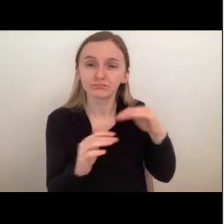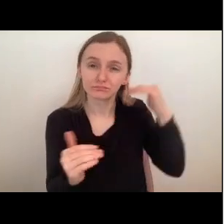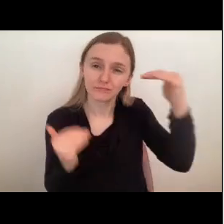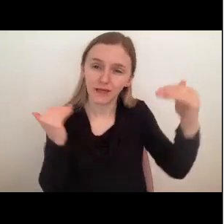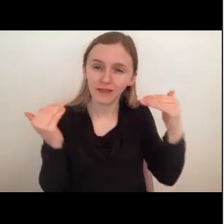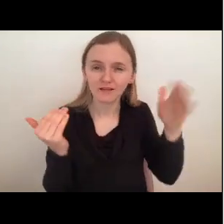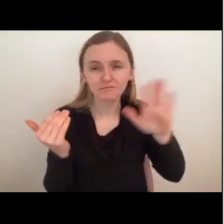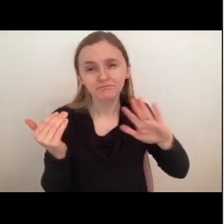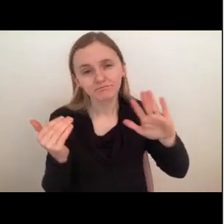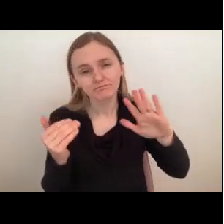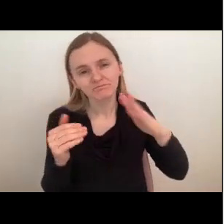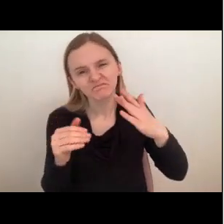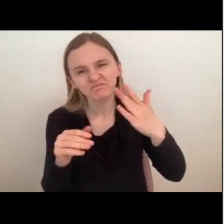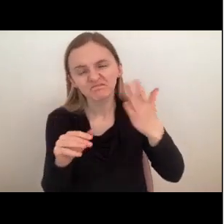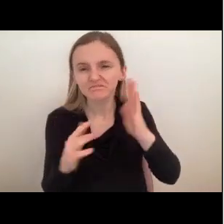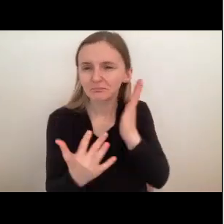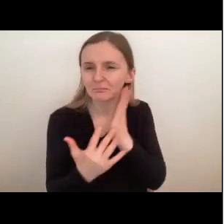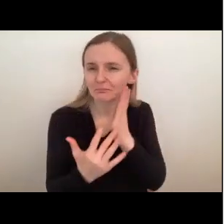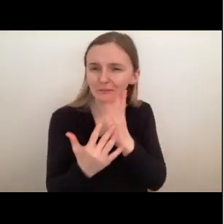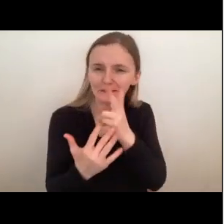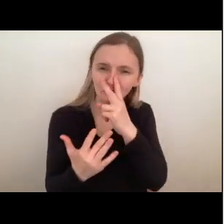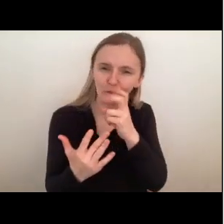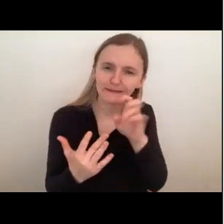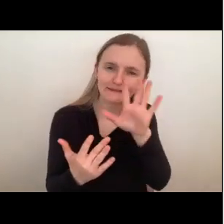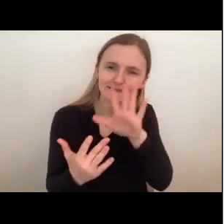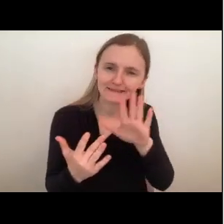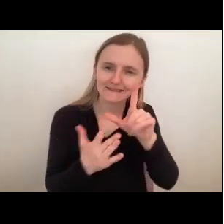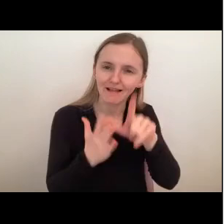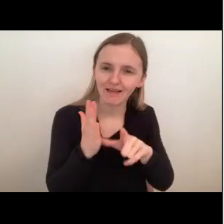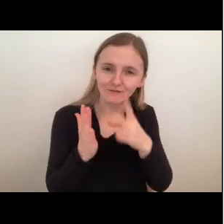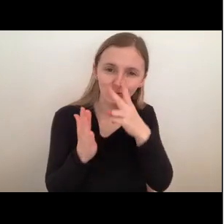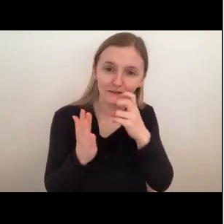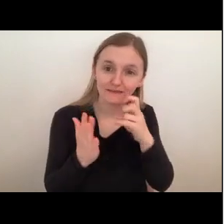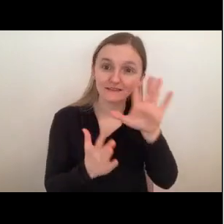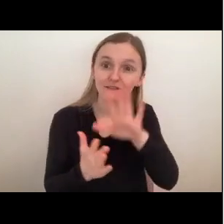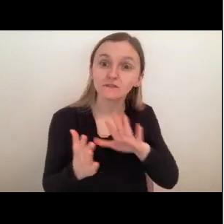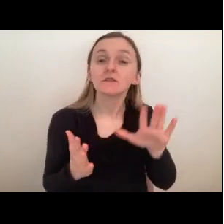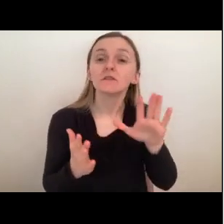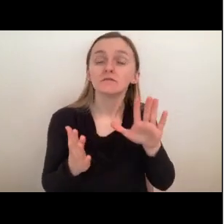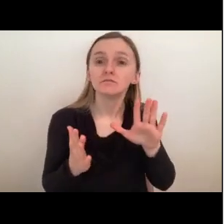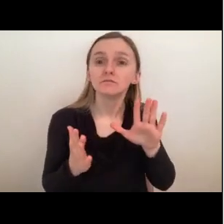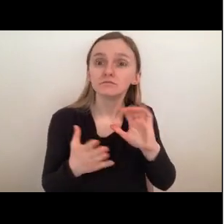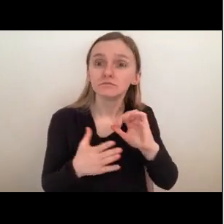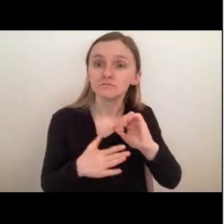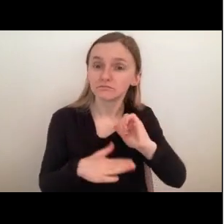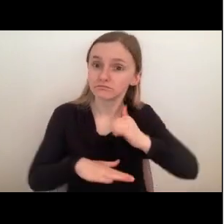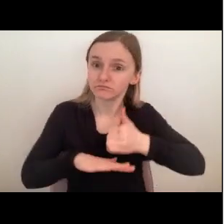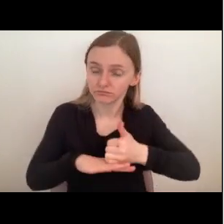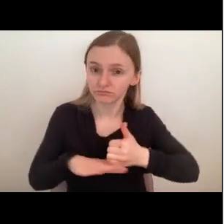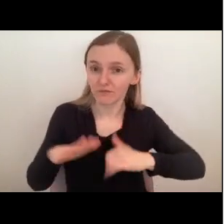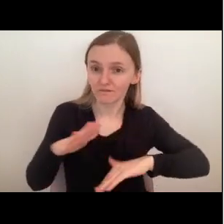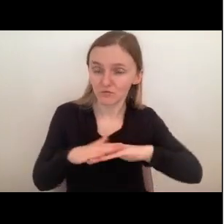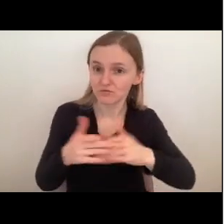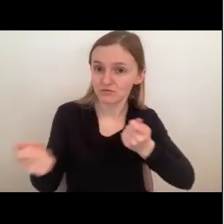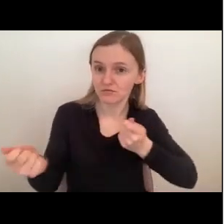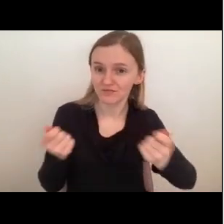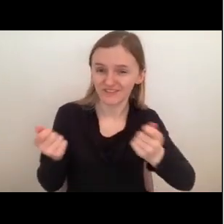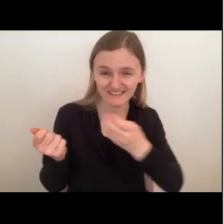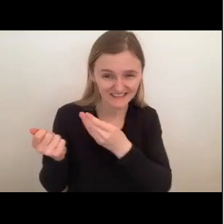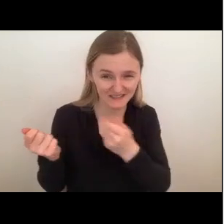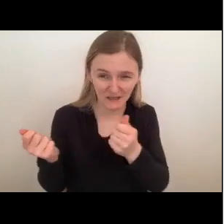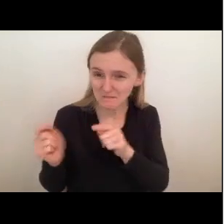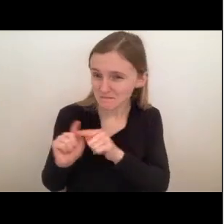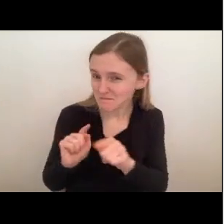to late 20s. So for some of our young people, we can often see challenges for our young people